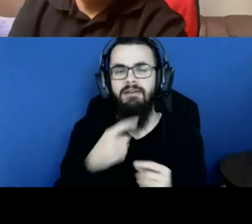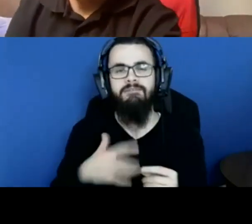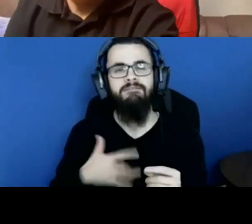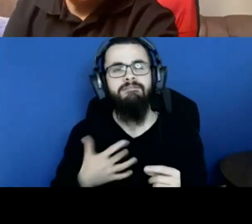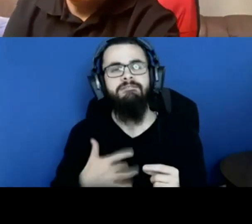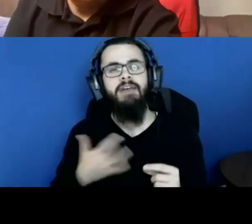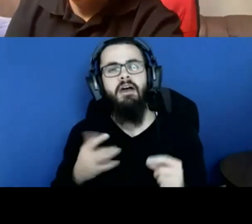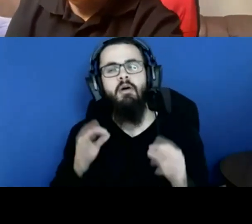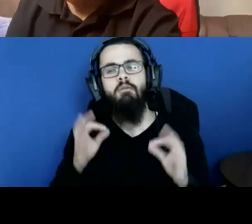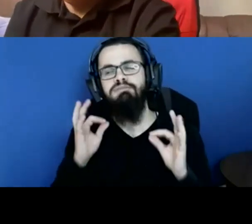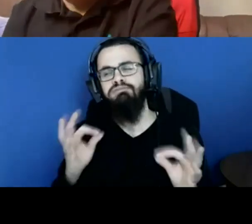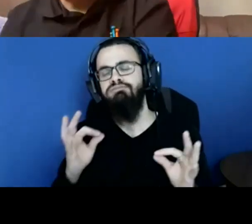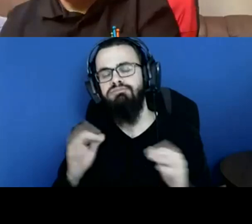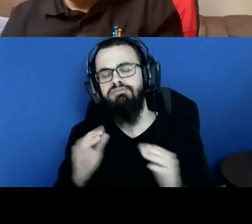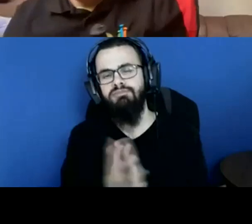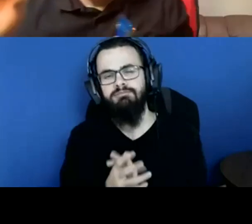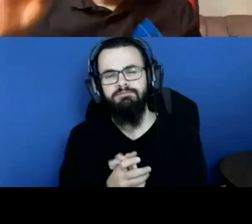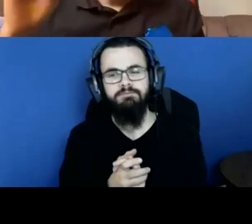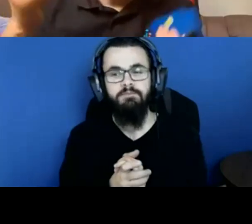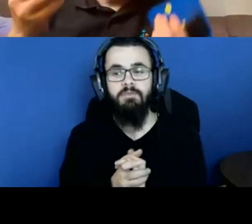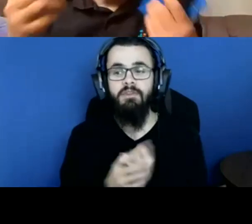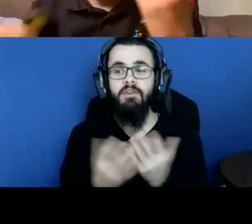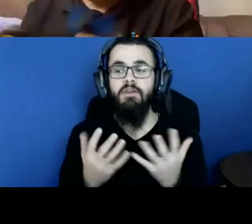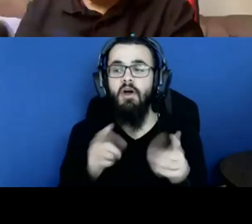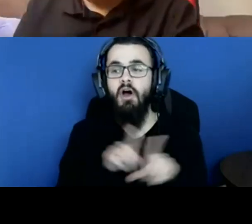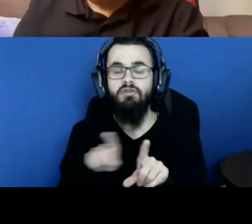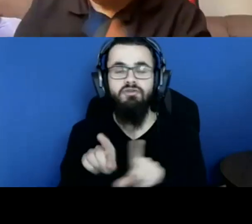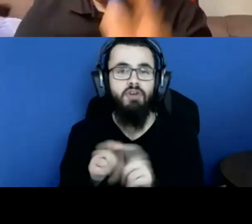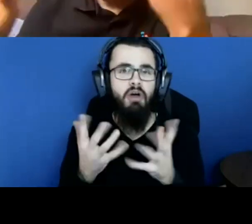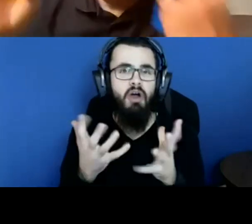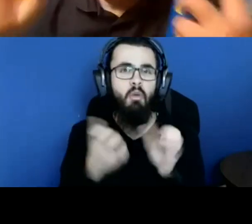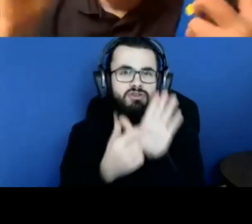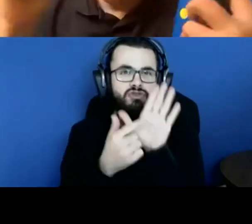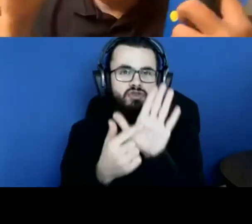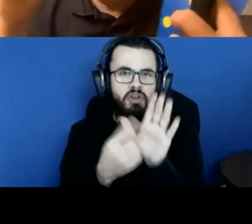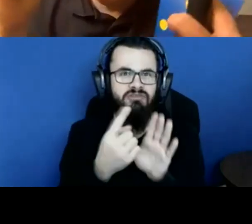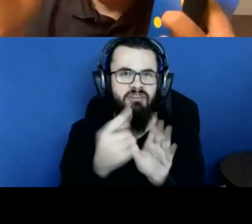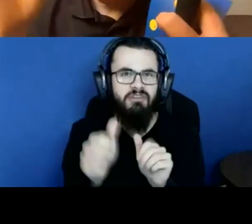else that's pretty cool real quick. And this will be my last moment.